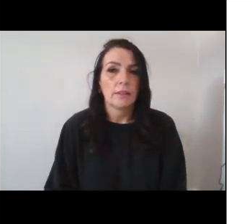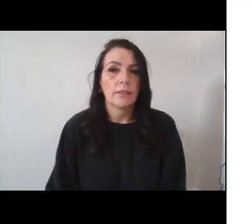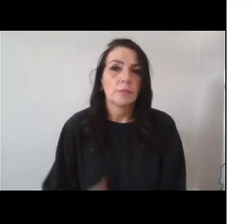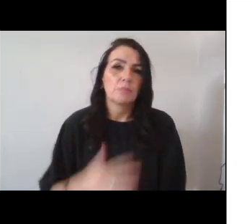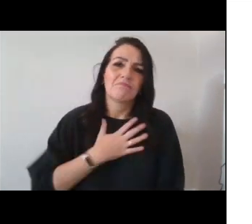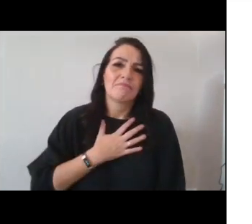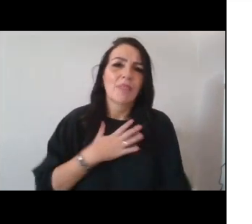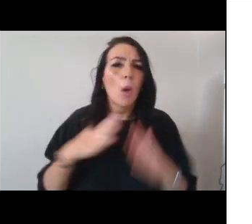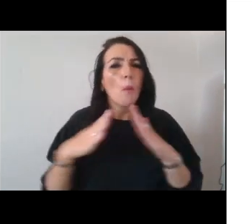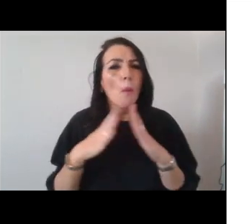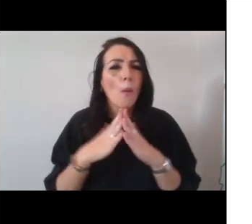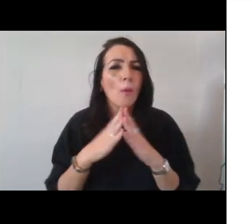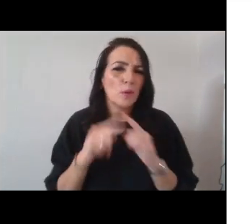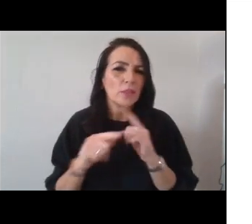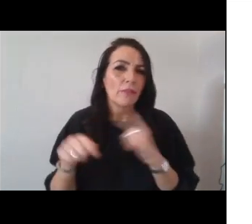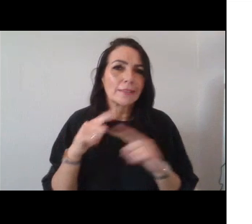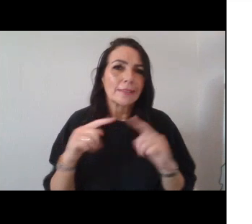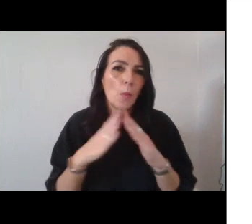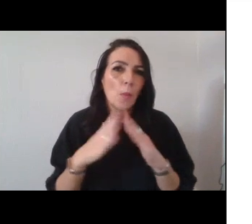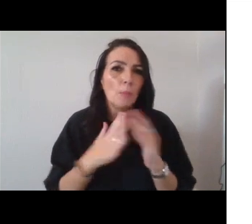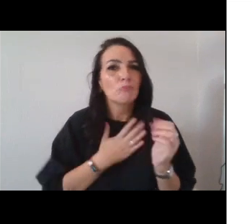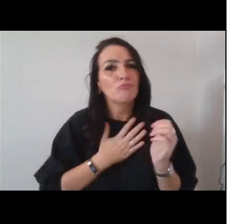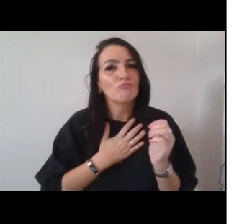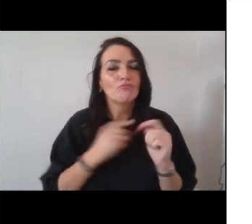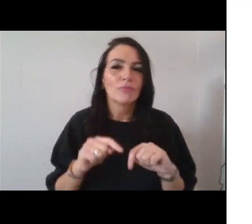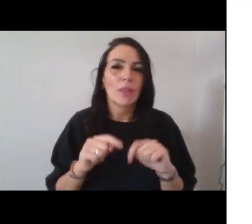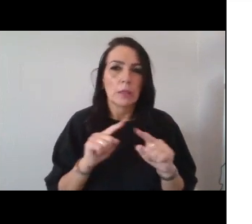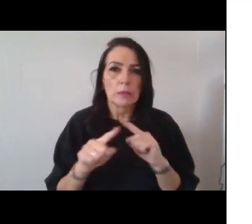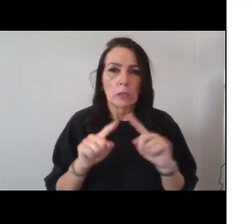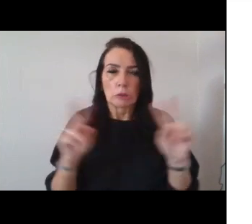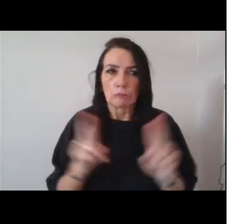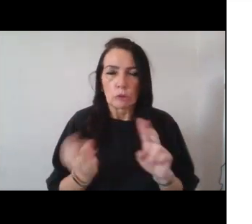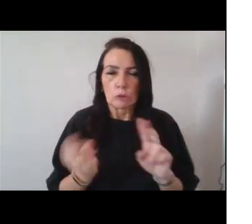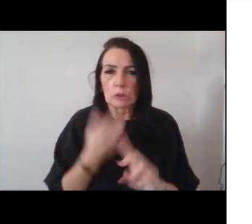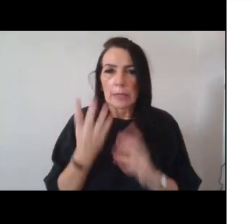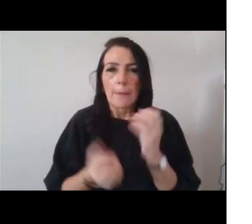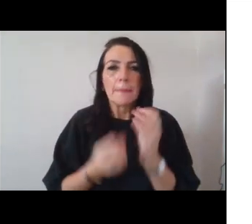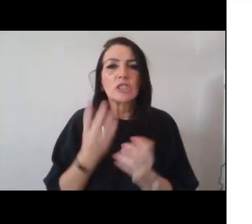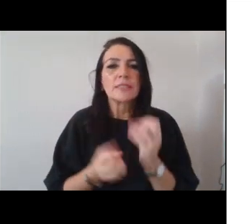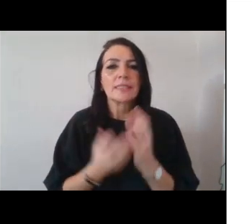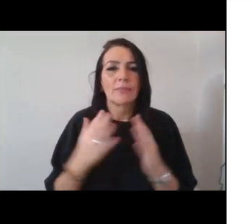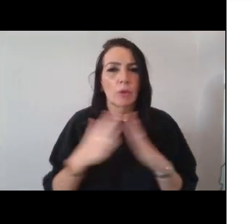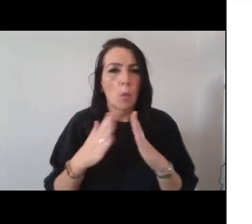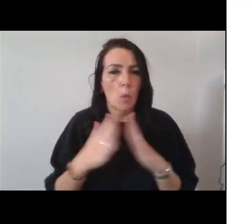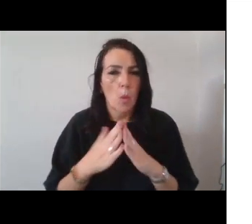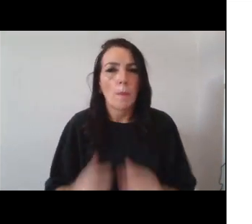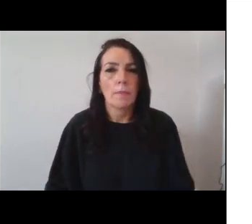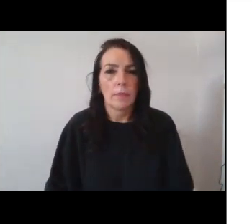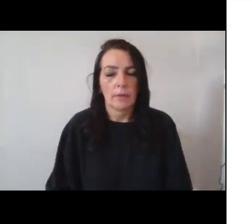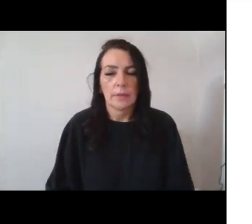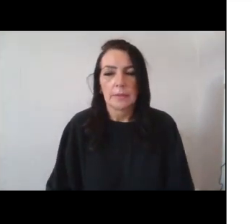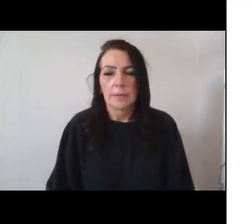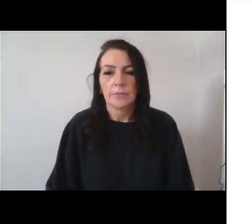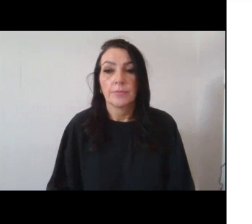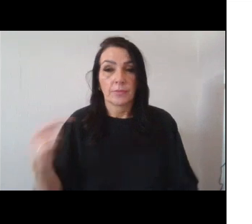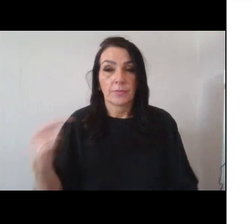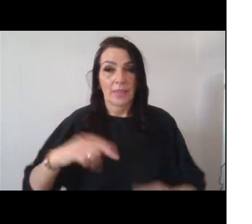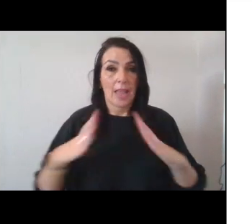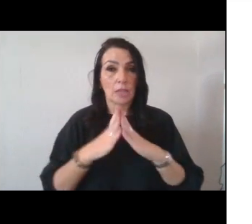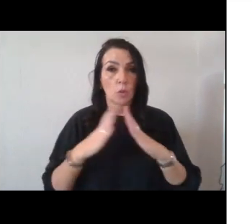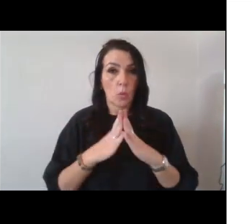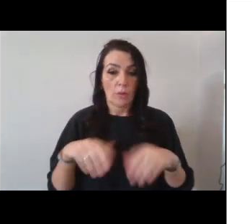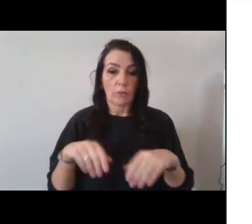home. I think we're all keen to take actions to reduce the emissions coming from our home. And I think if we start at home, those actions and